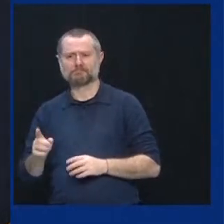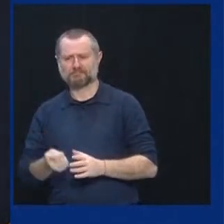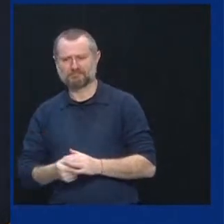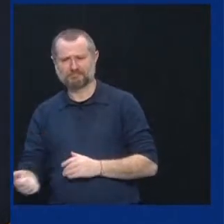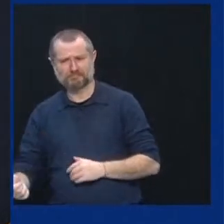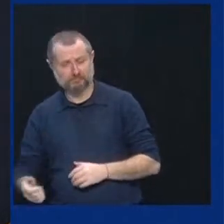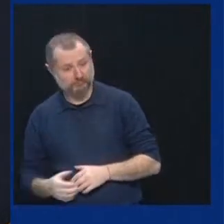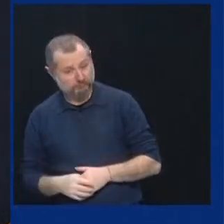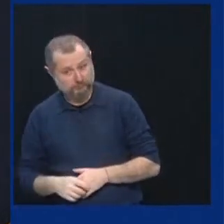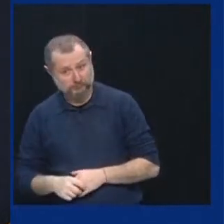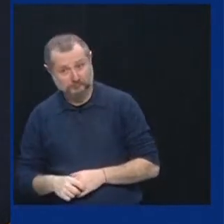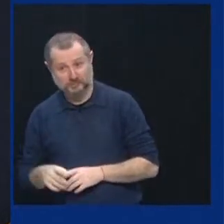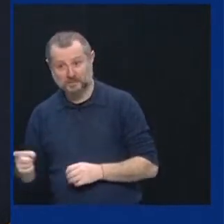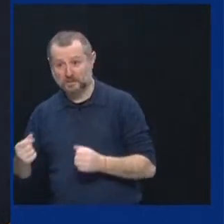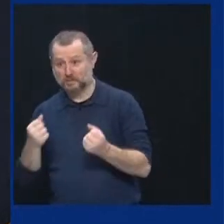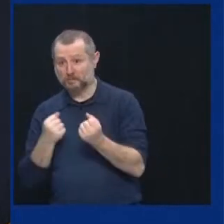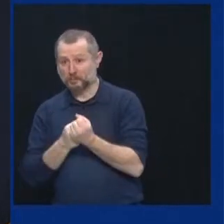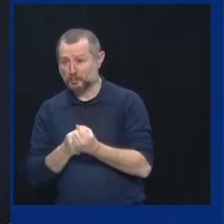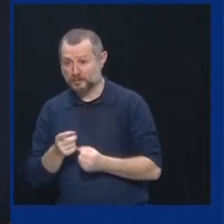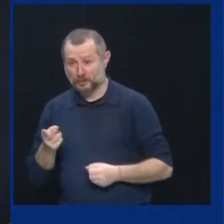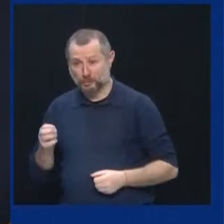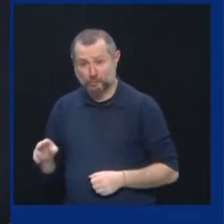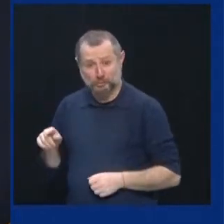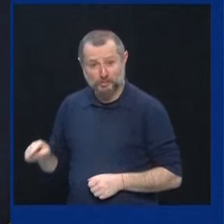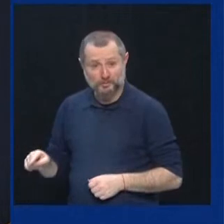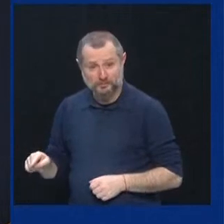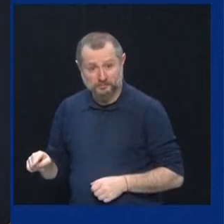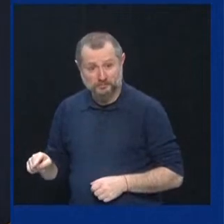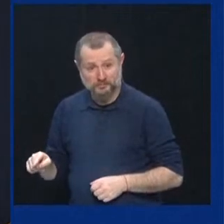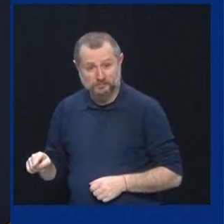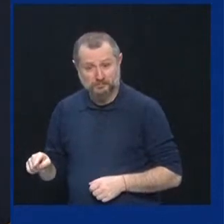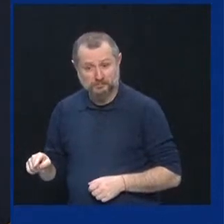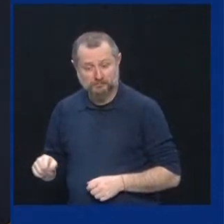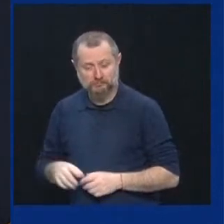You supported her. Other